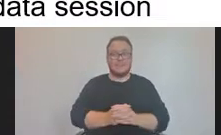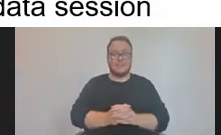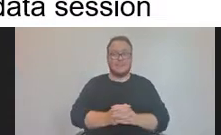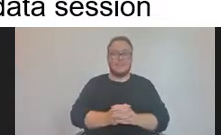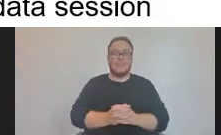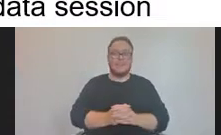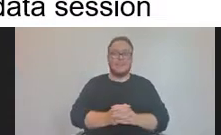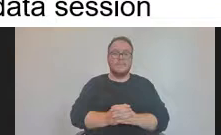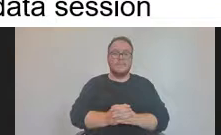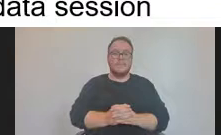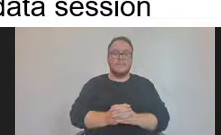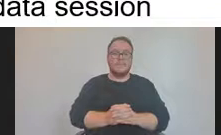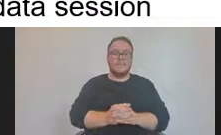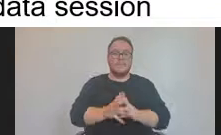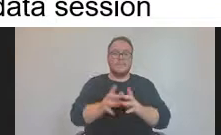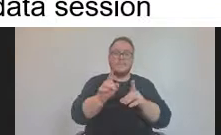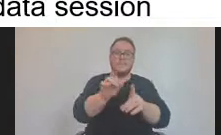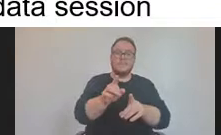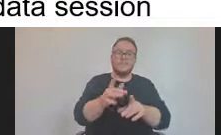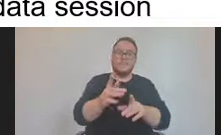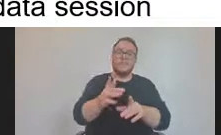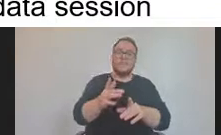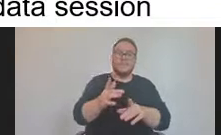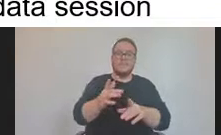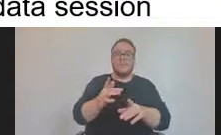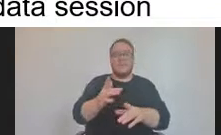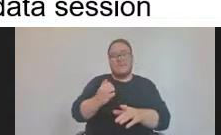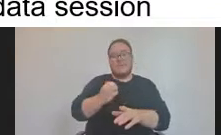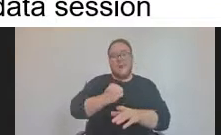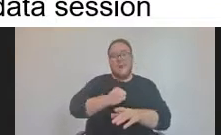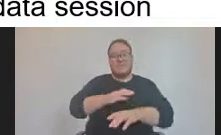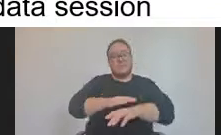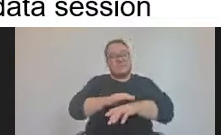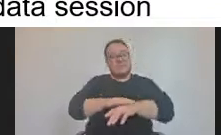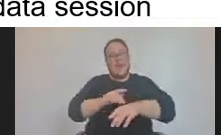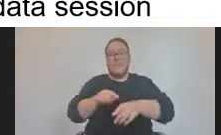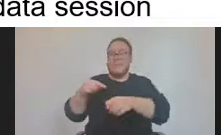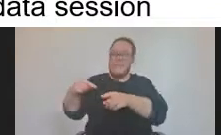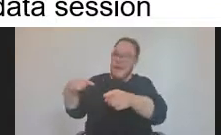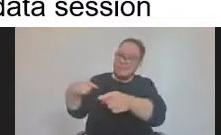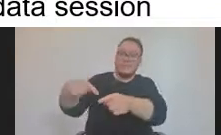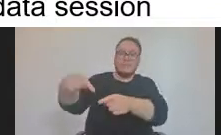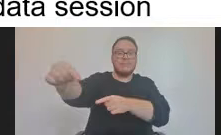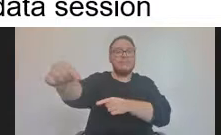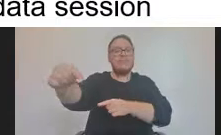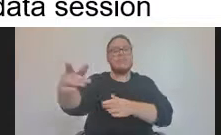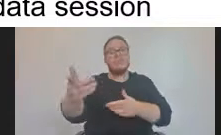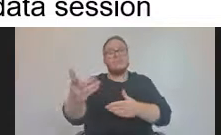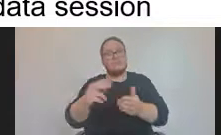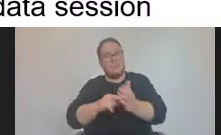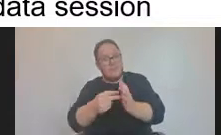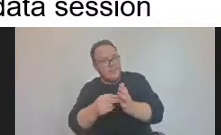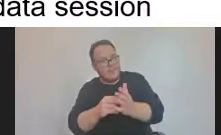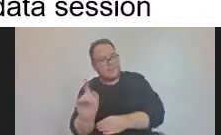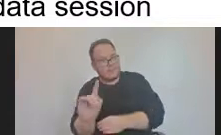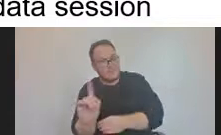So this is our provisional timeline as we work towards becoming an integrated care system in